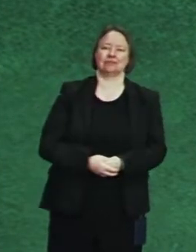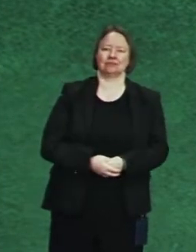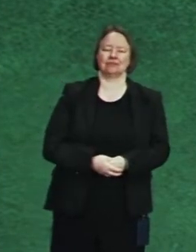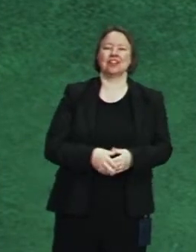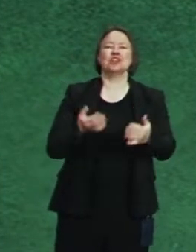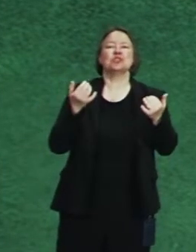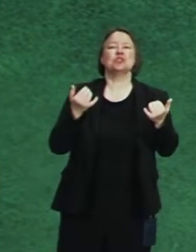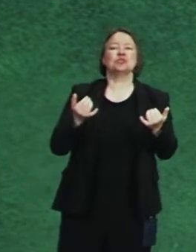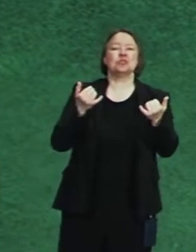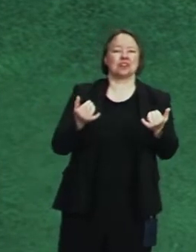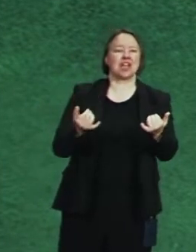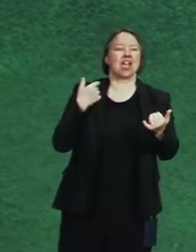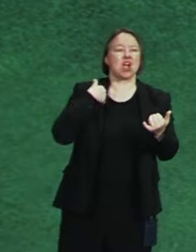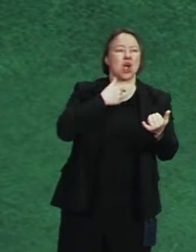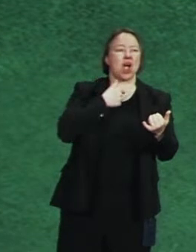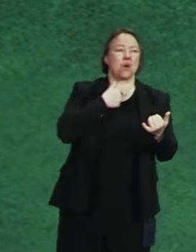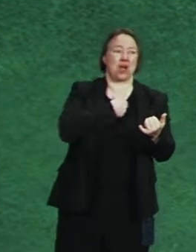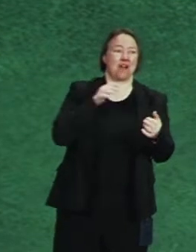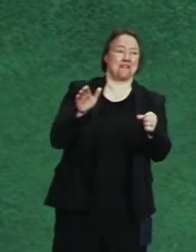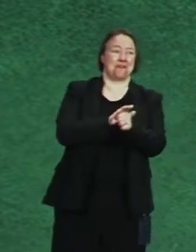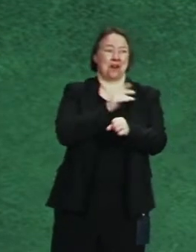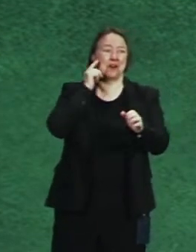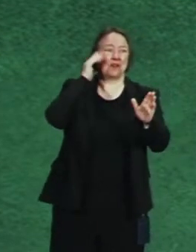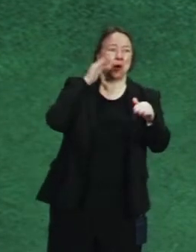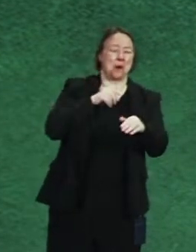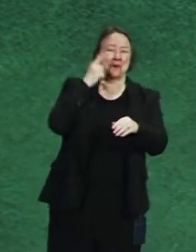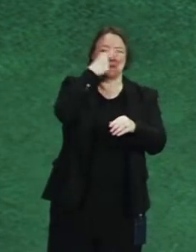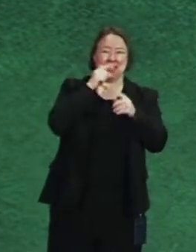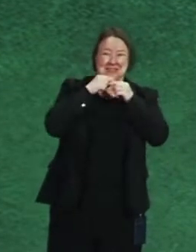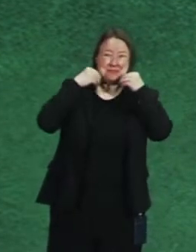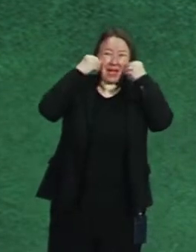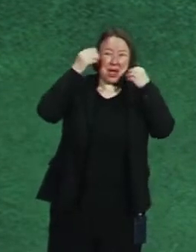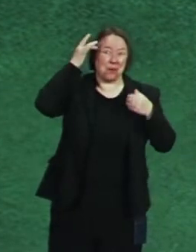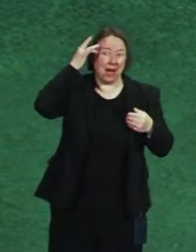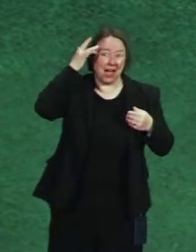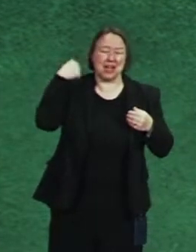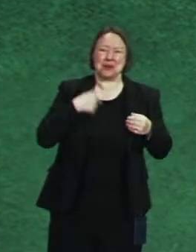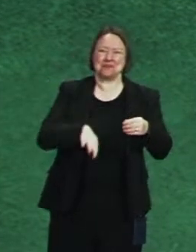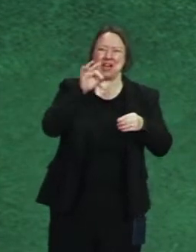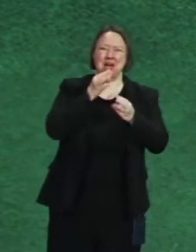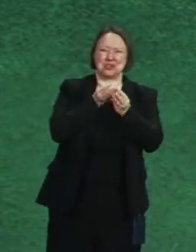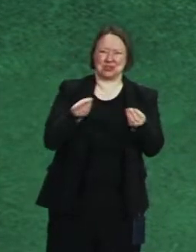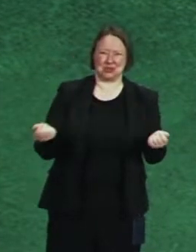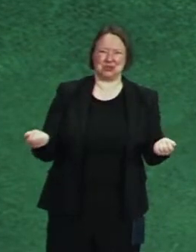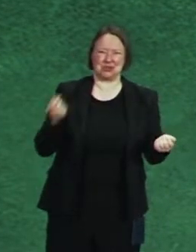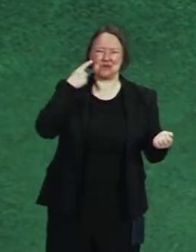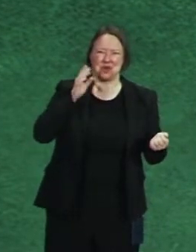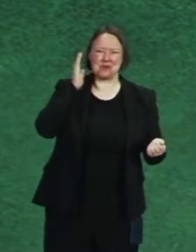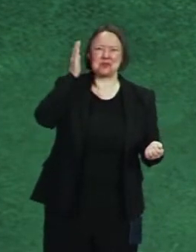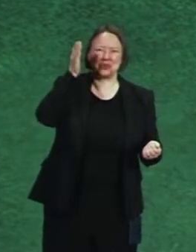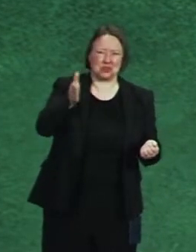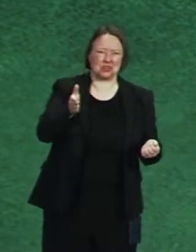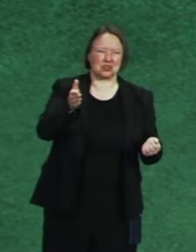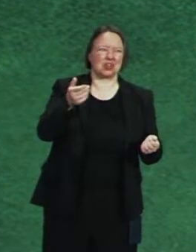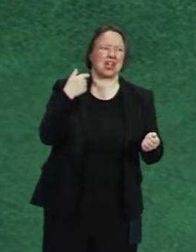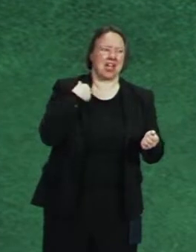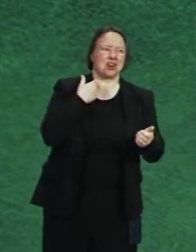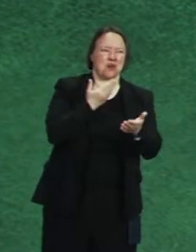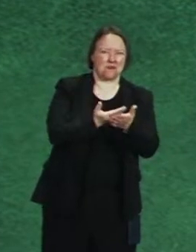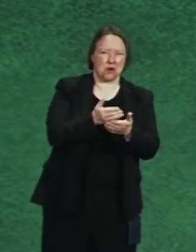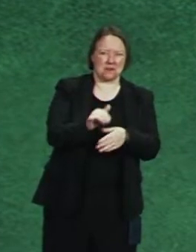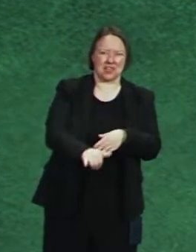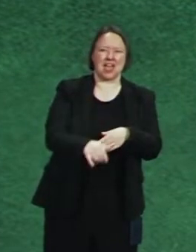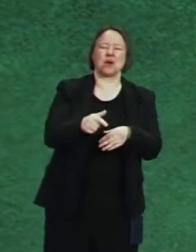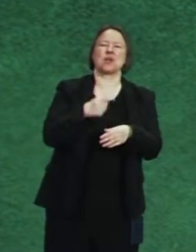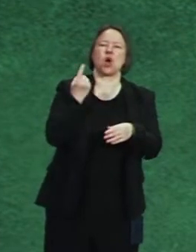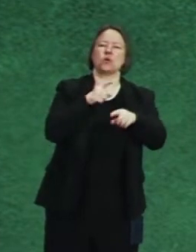Today, our eyes are filled with hope and our faces with smiles because we found a solution for the future and to reaffirm that we can